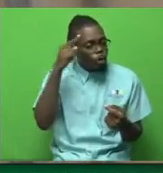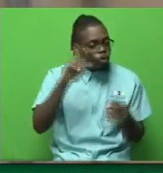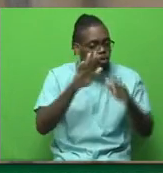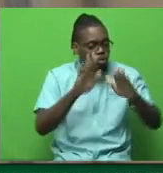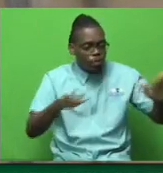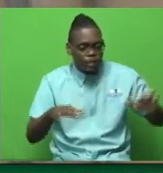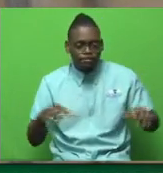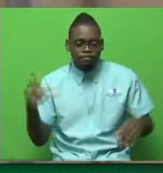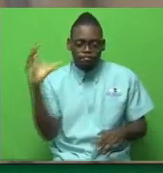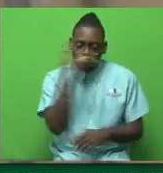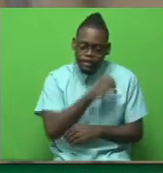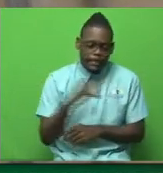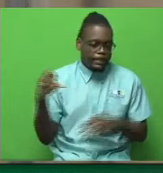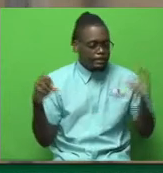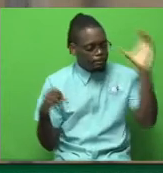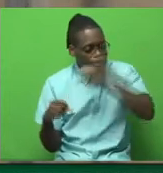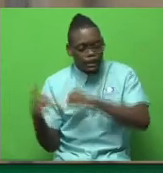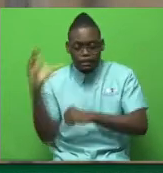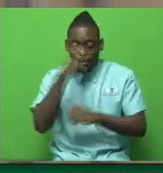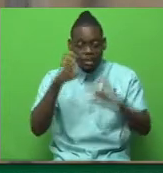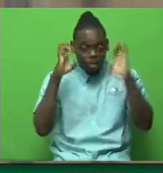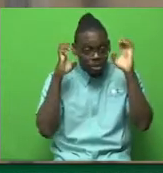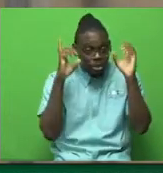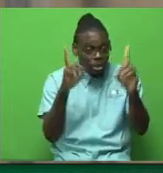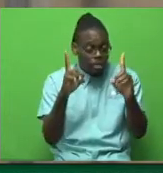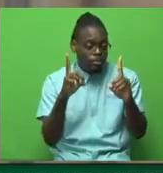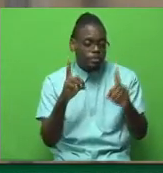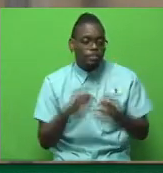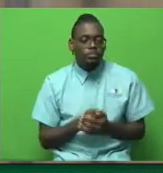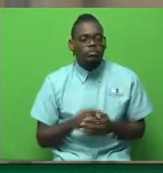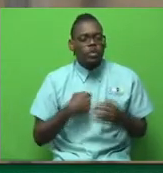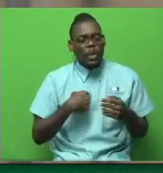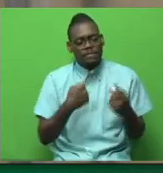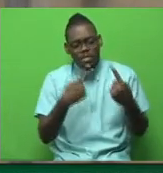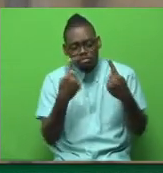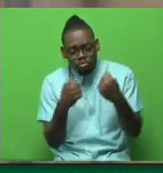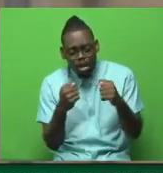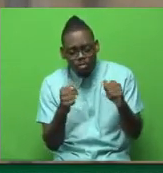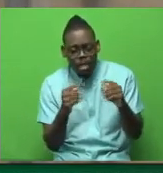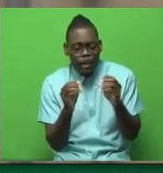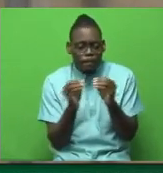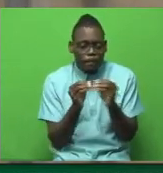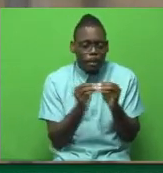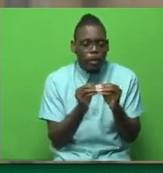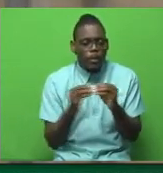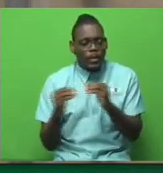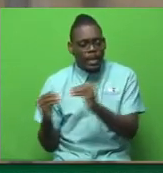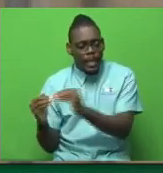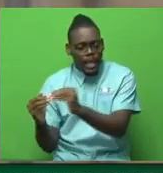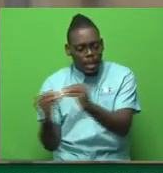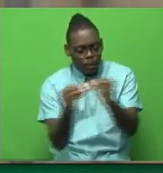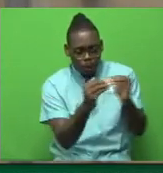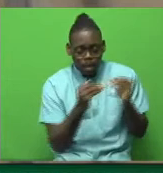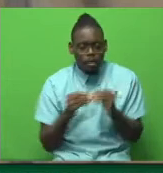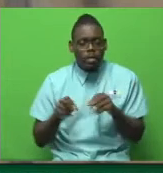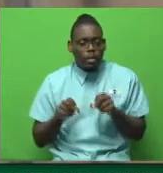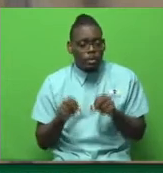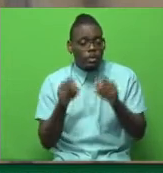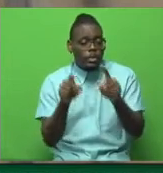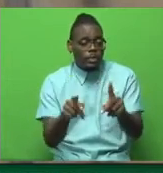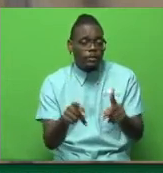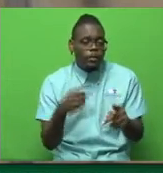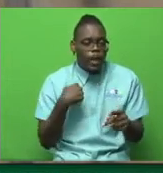increasing Student Activity achievement and Equity of Education opportunity we have selected 26 schools